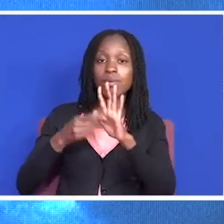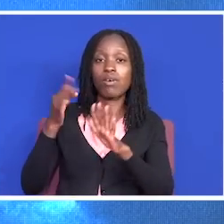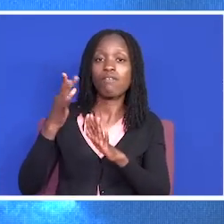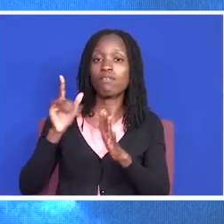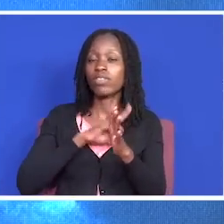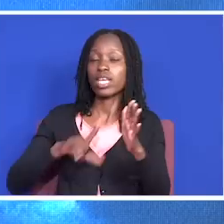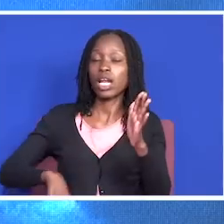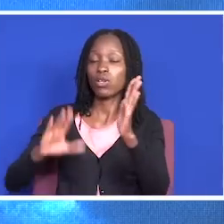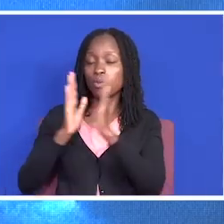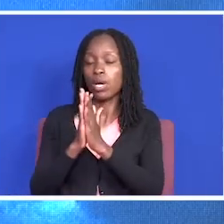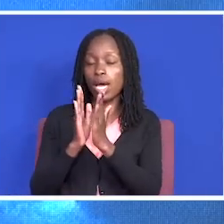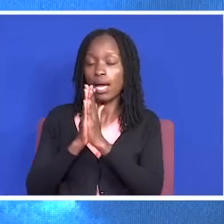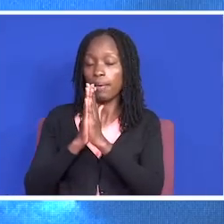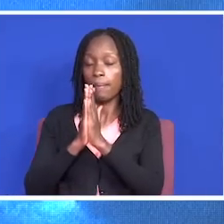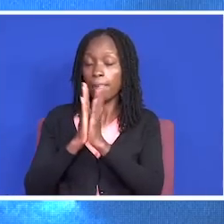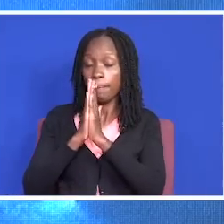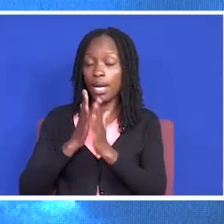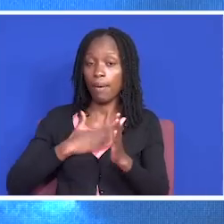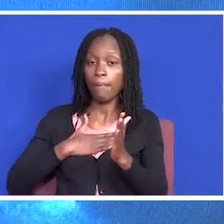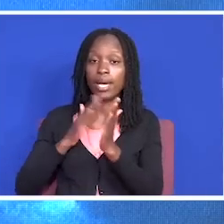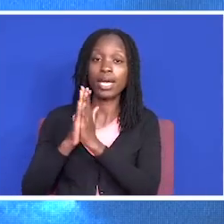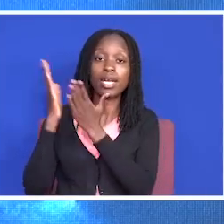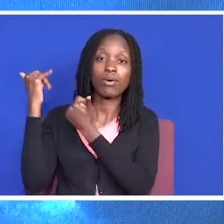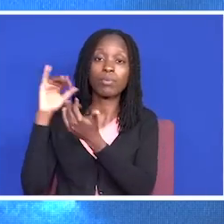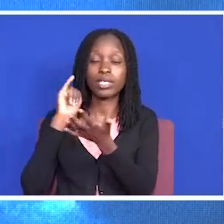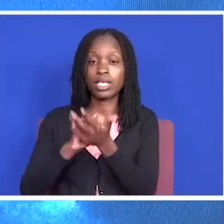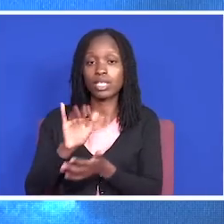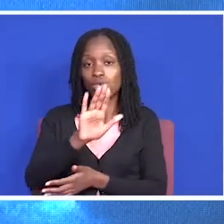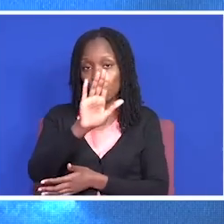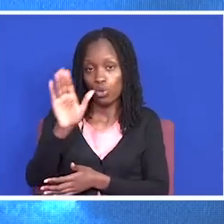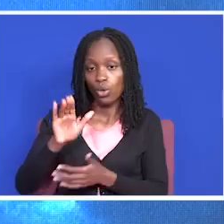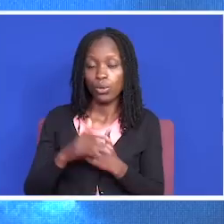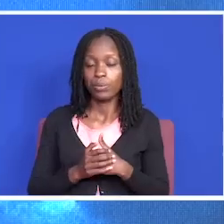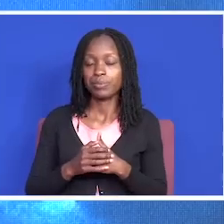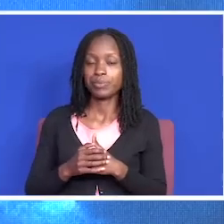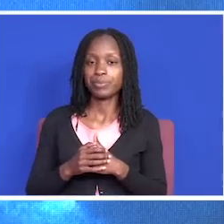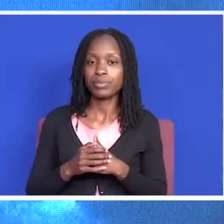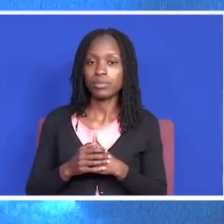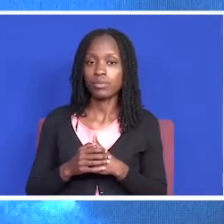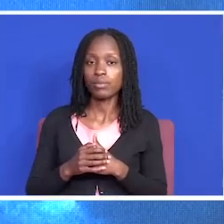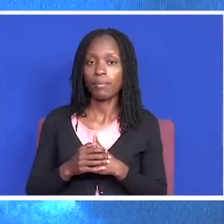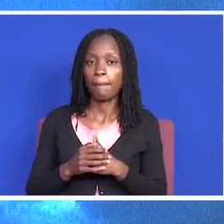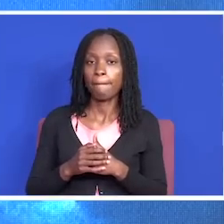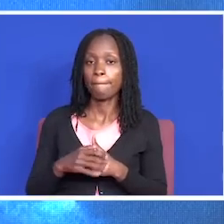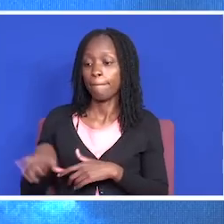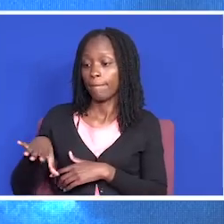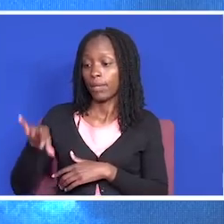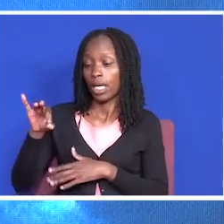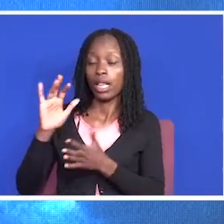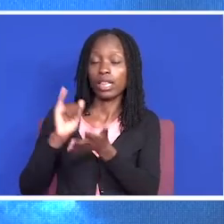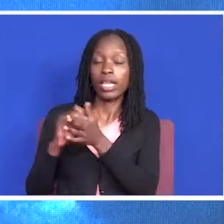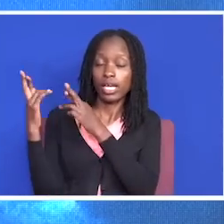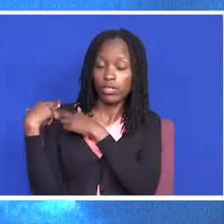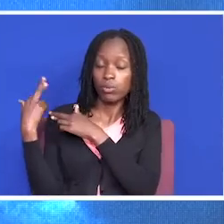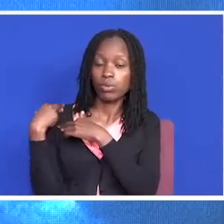heaven. And my prayer and hope is that you are going to play that role.